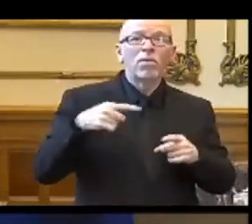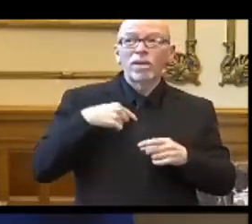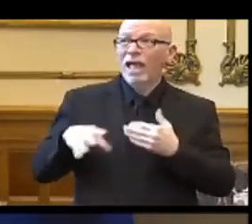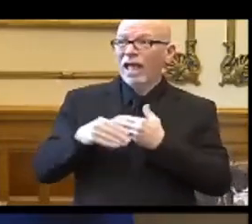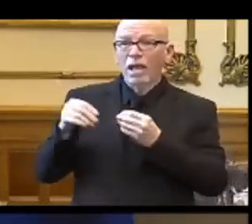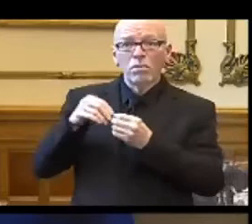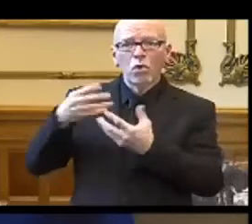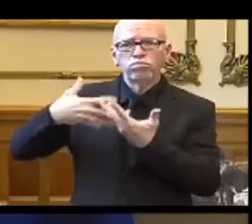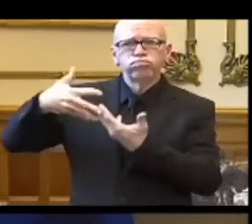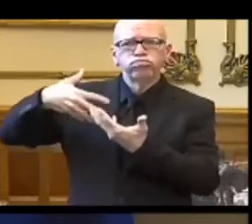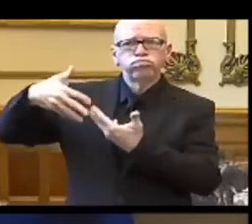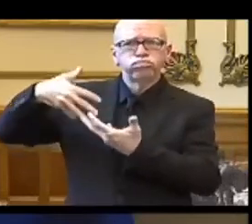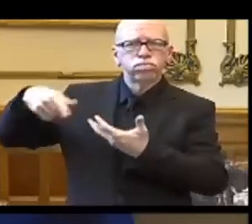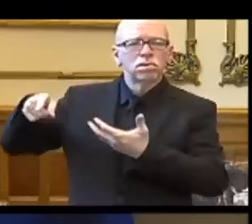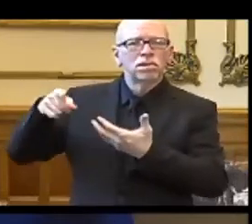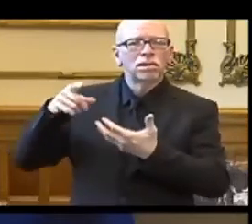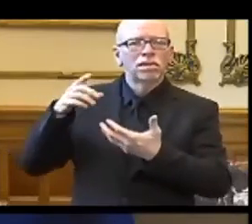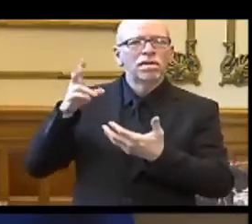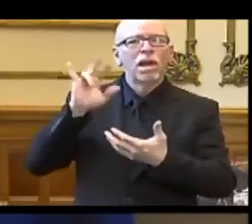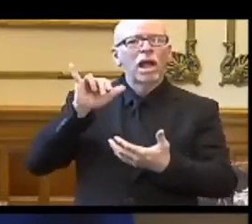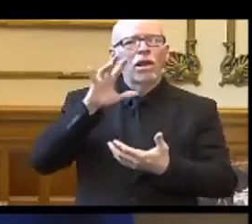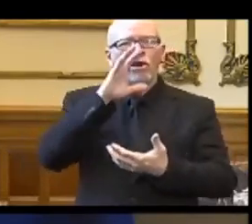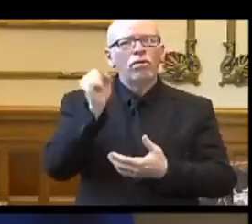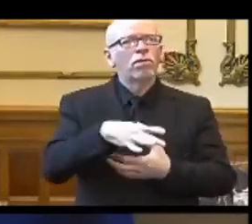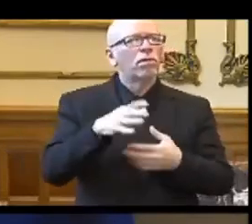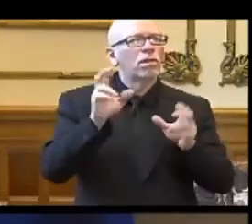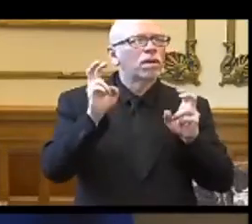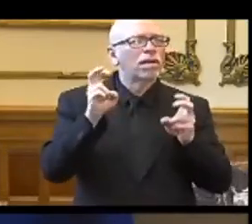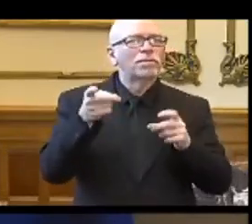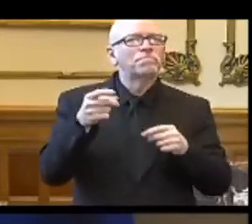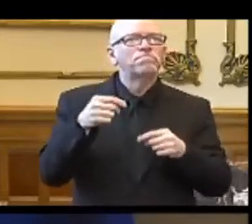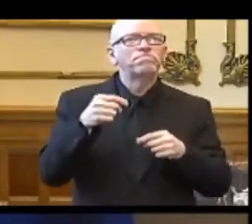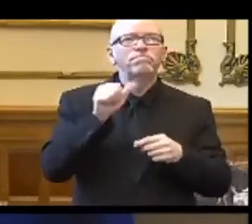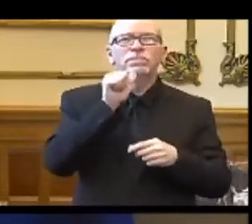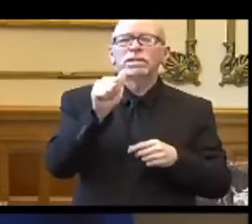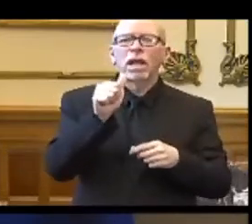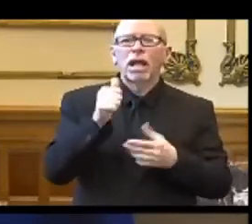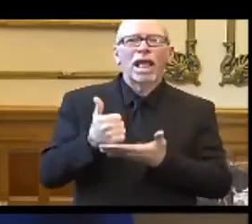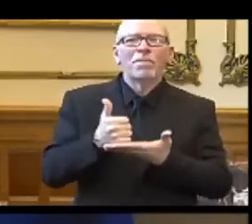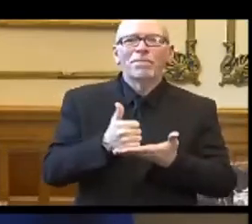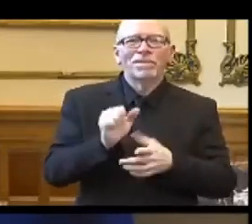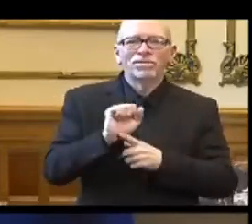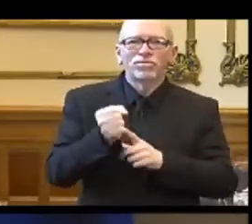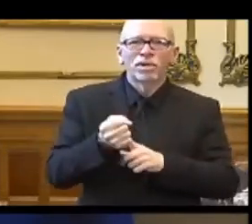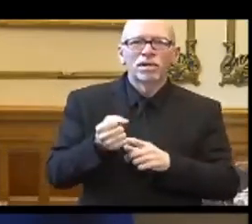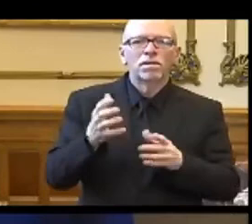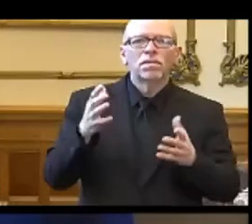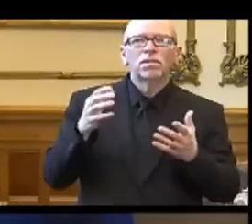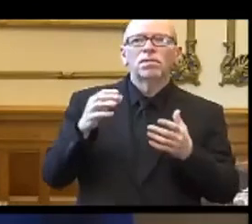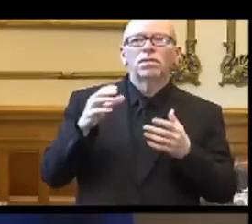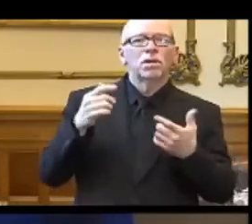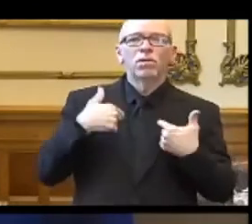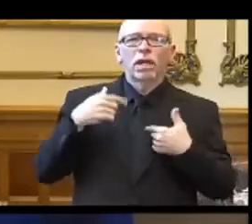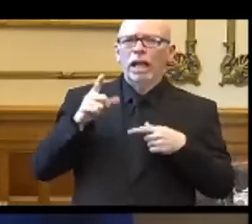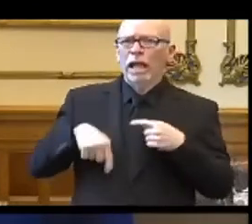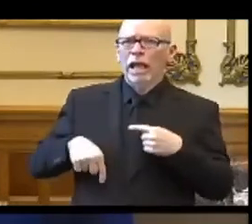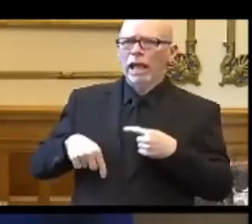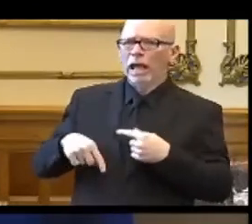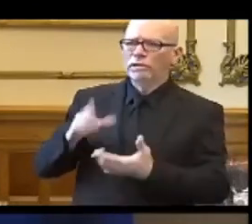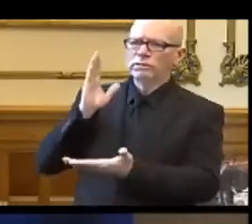to that, almost in a flaunting way, it is not helping. Now, there's nothing government can do